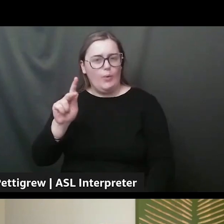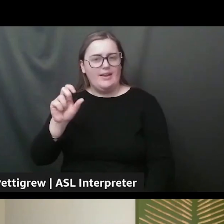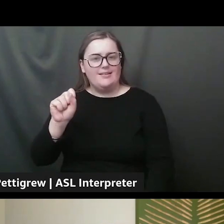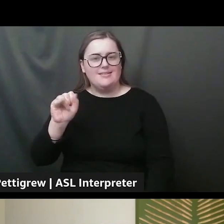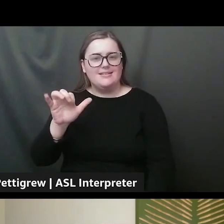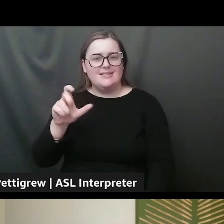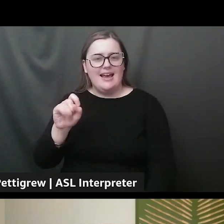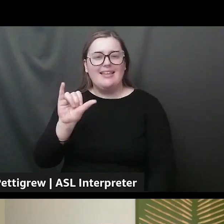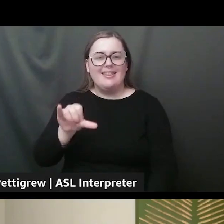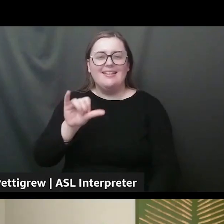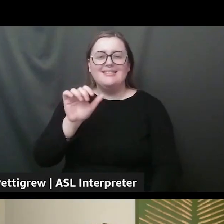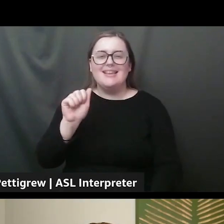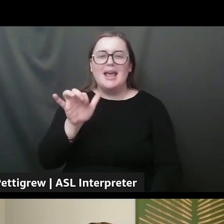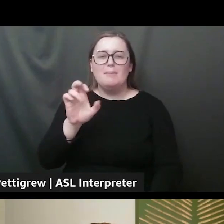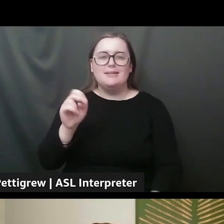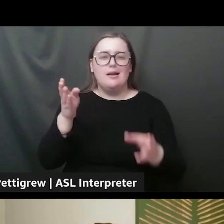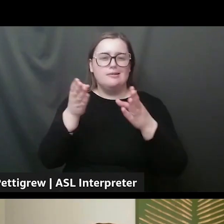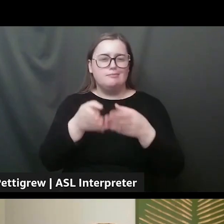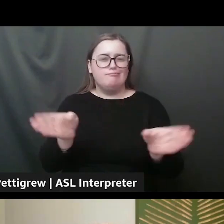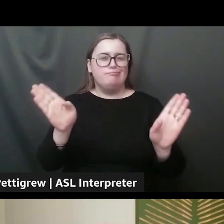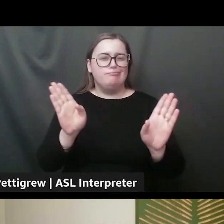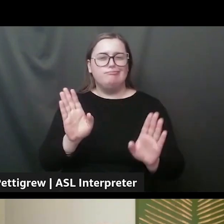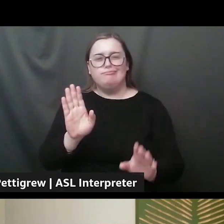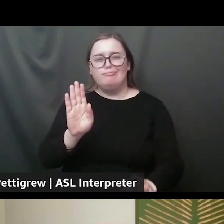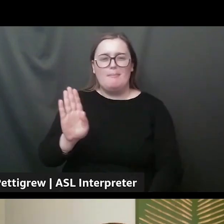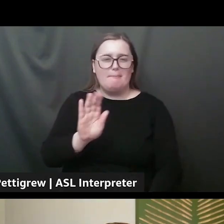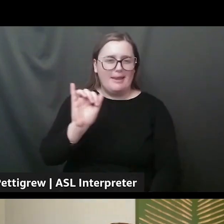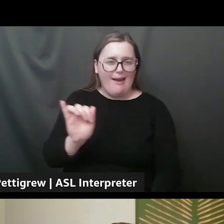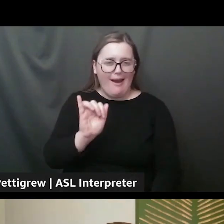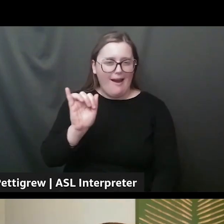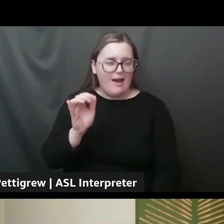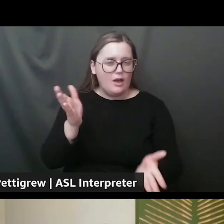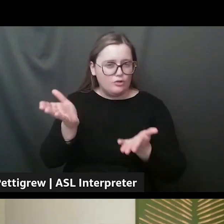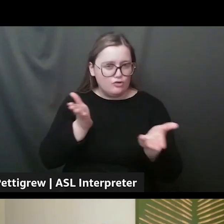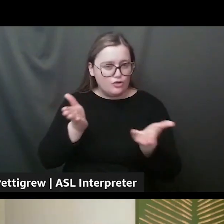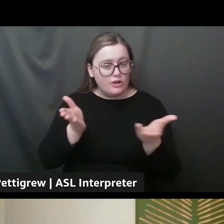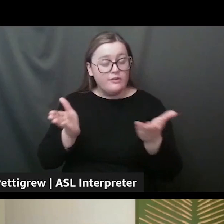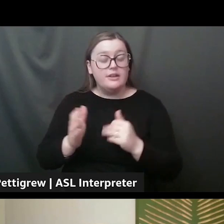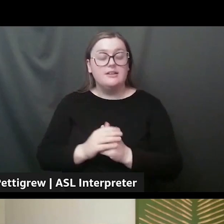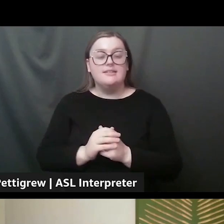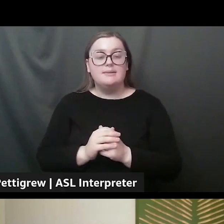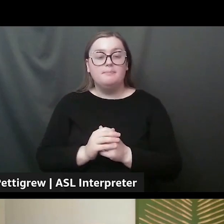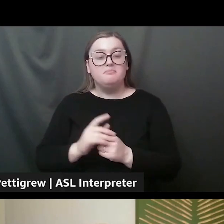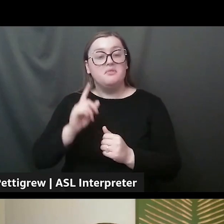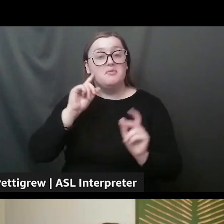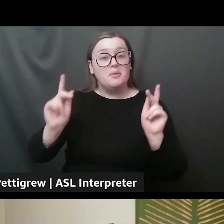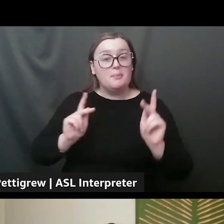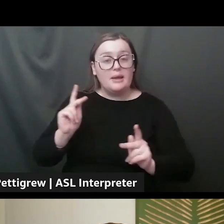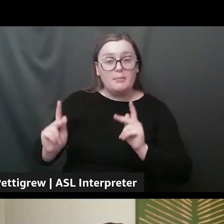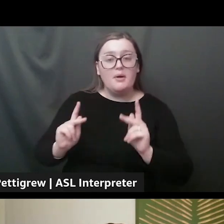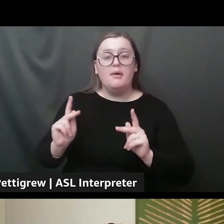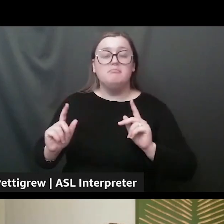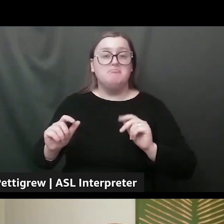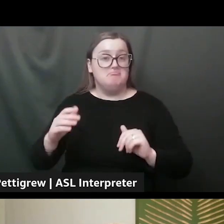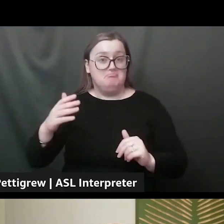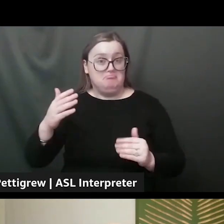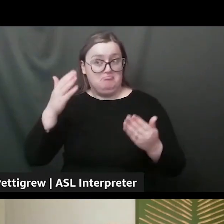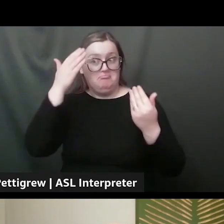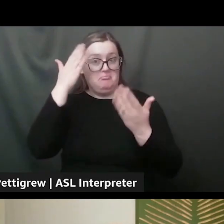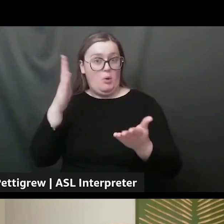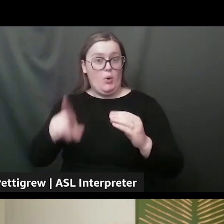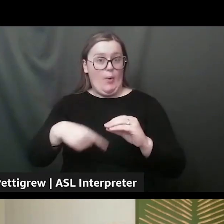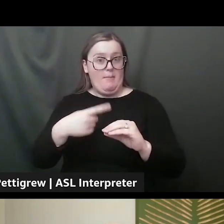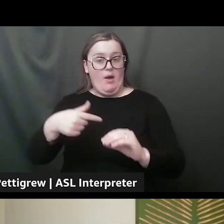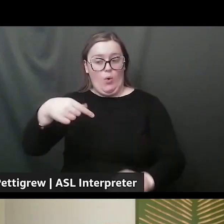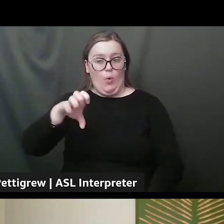general purpose BI service. And so, for folks who haven't heard of Quicksight before, Quicksight